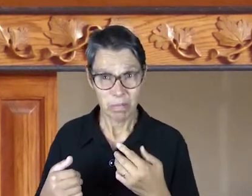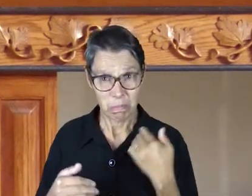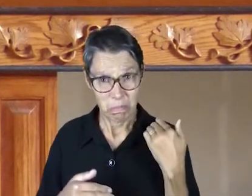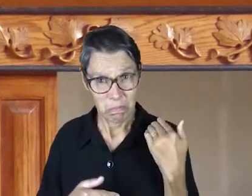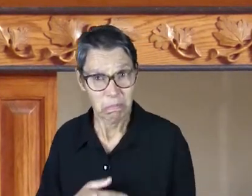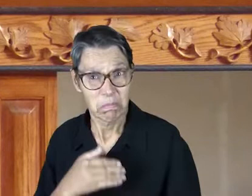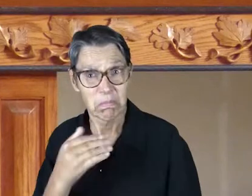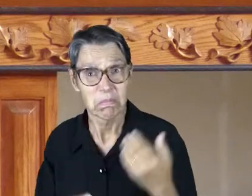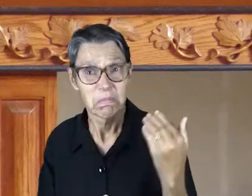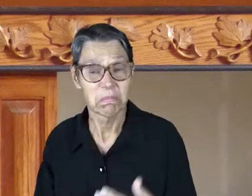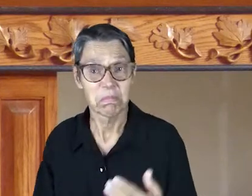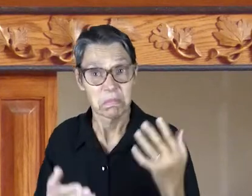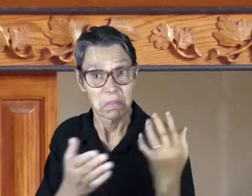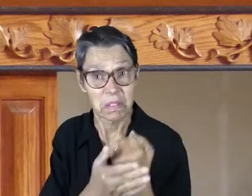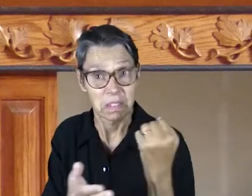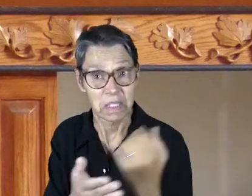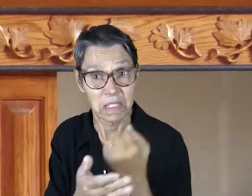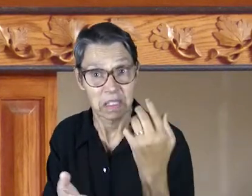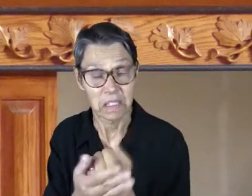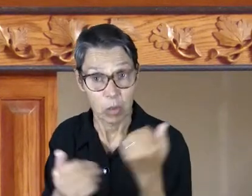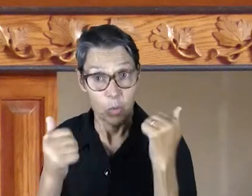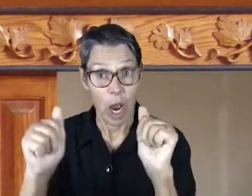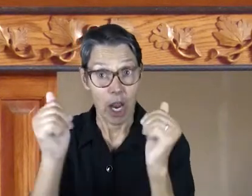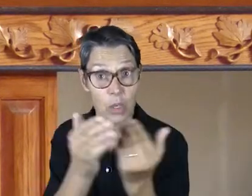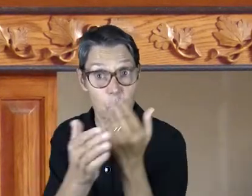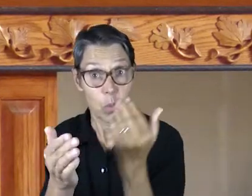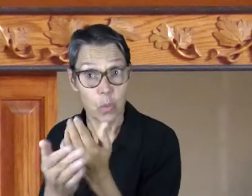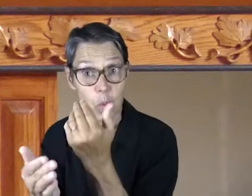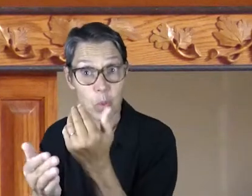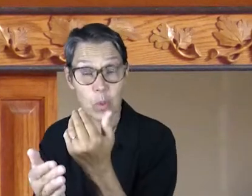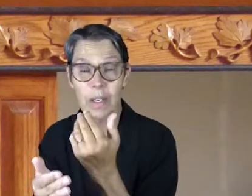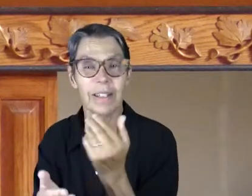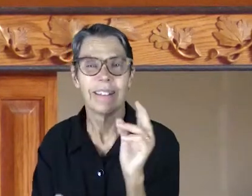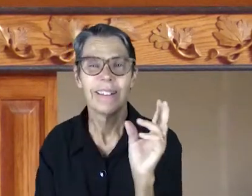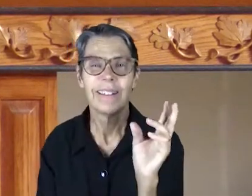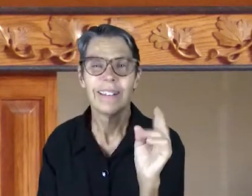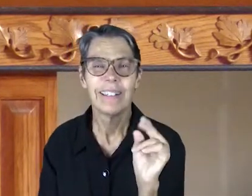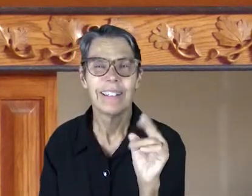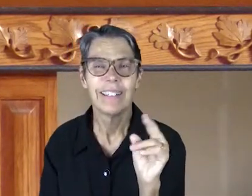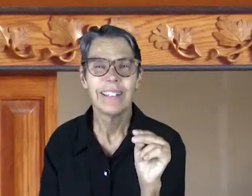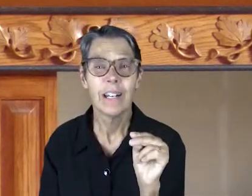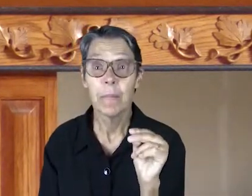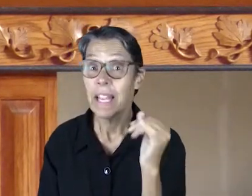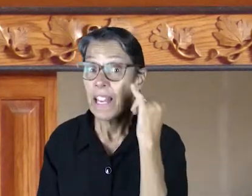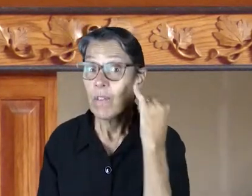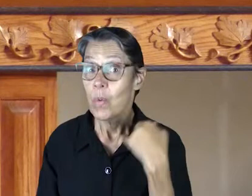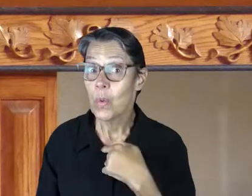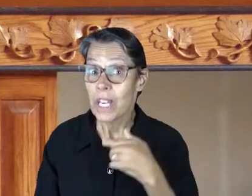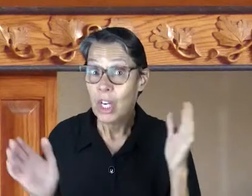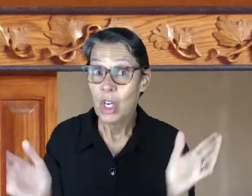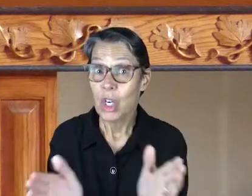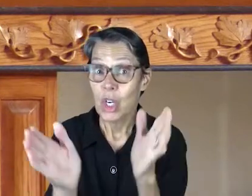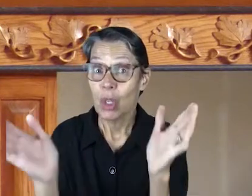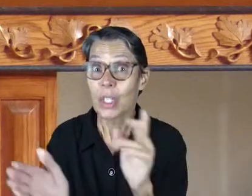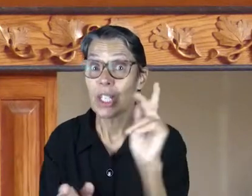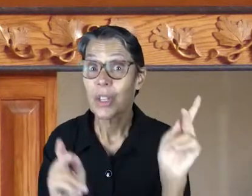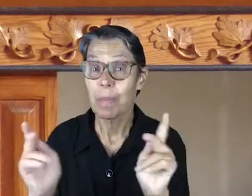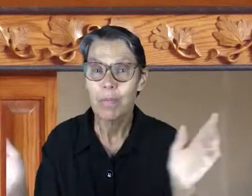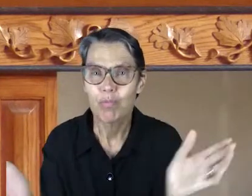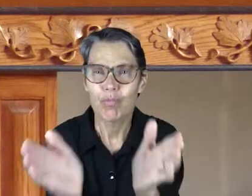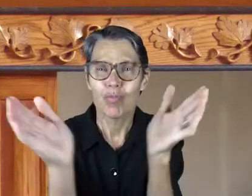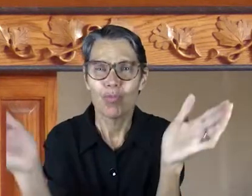ourselves encouraging others, it's interesting. It may just be that we find ourselves